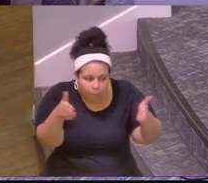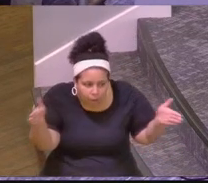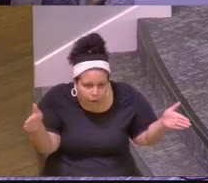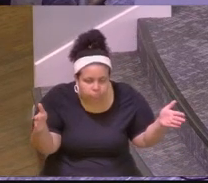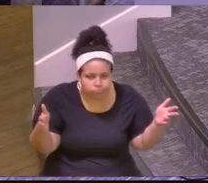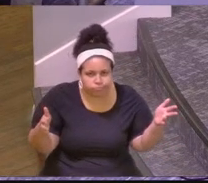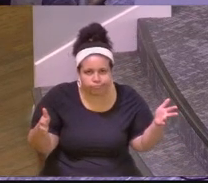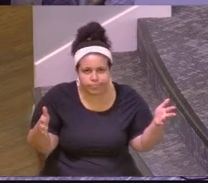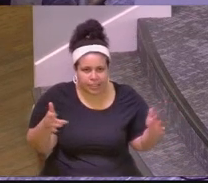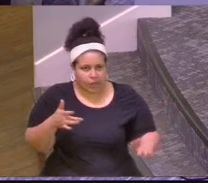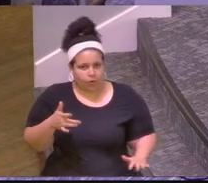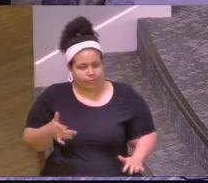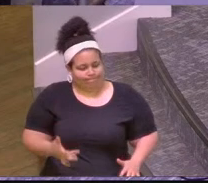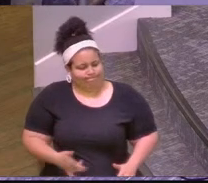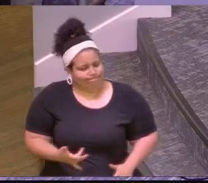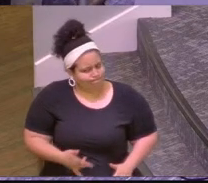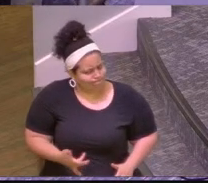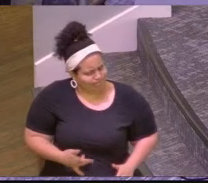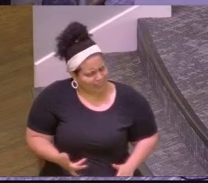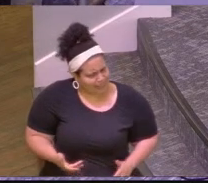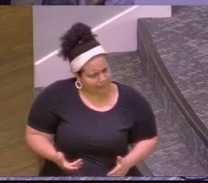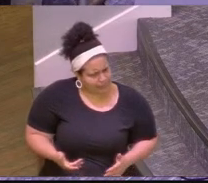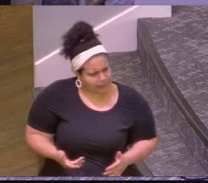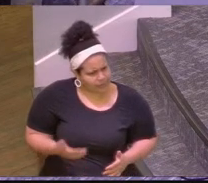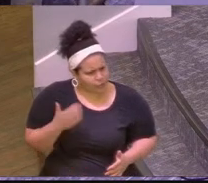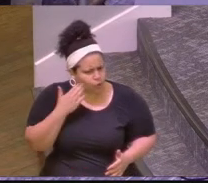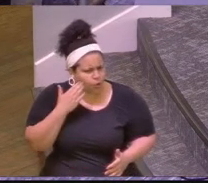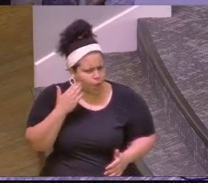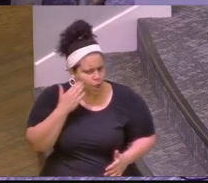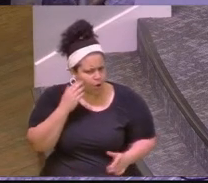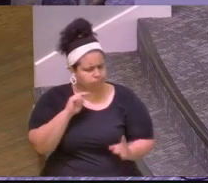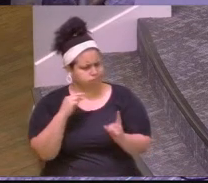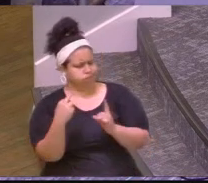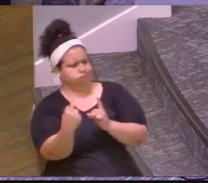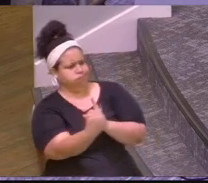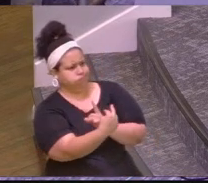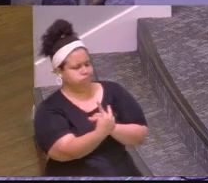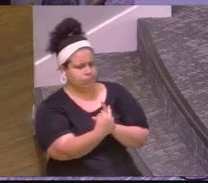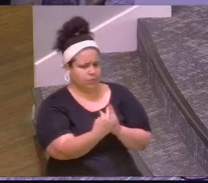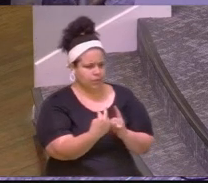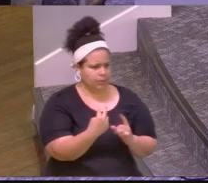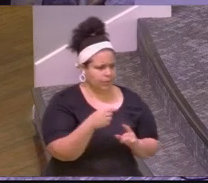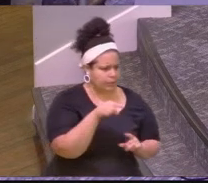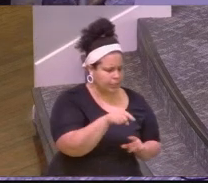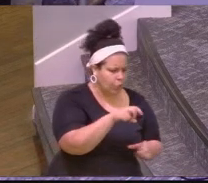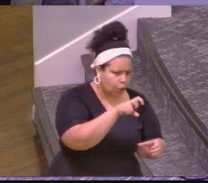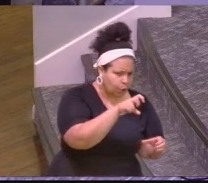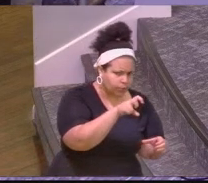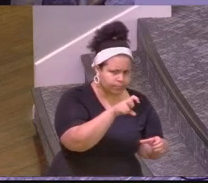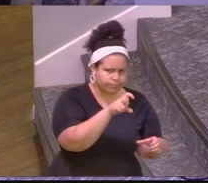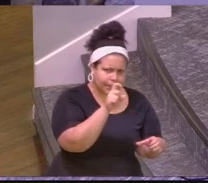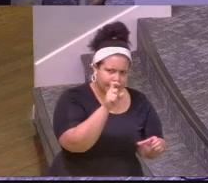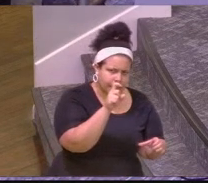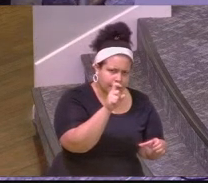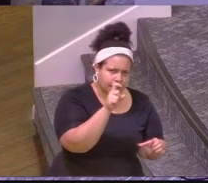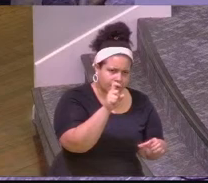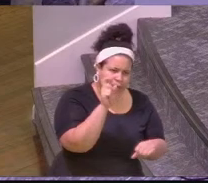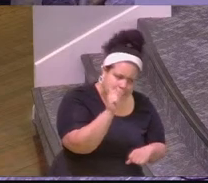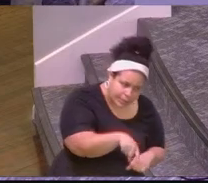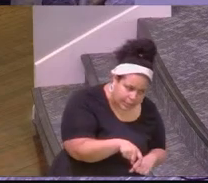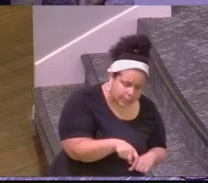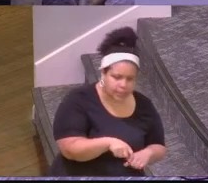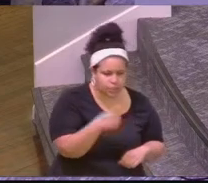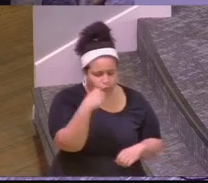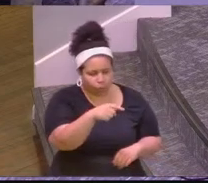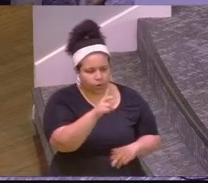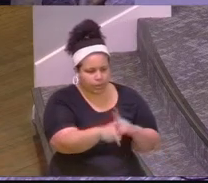feelings and perceptions and needs of of the stakeholders that are in those meetings, but again, they